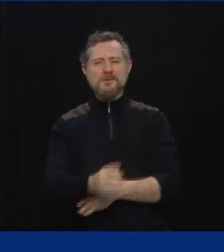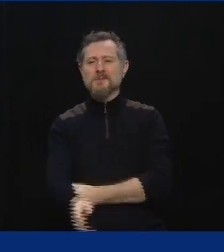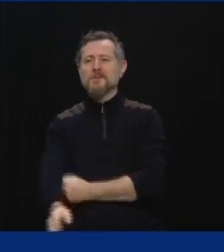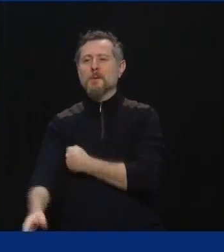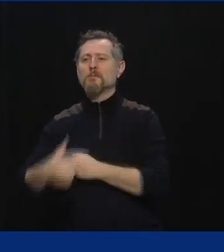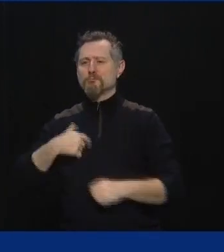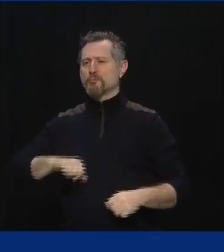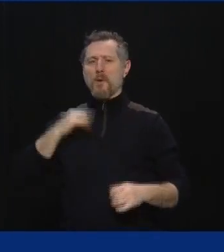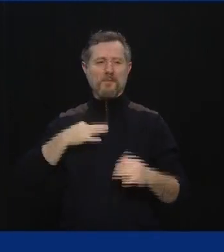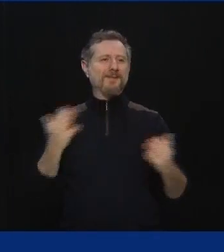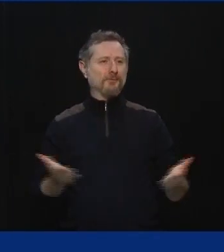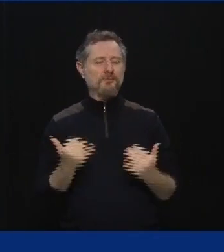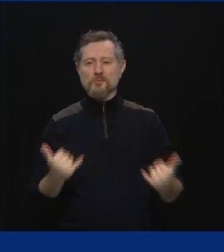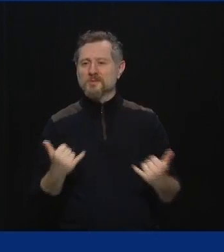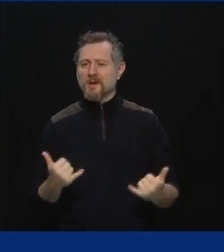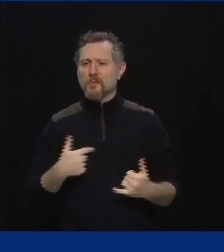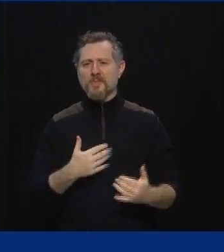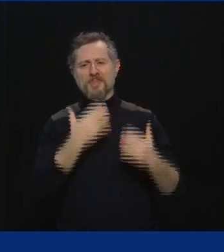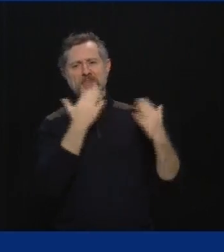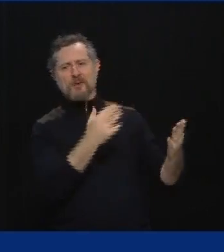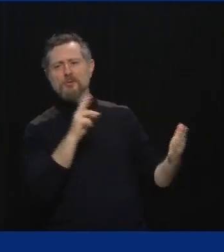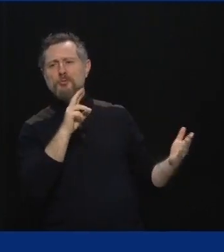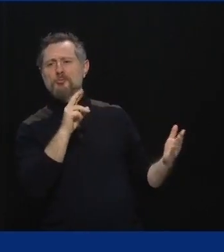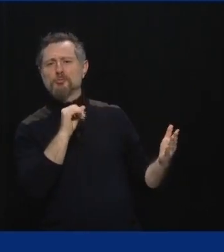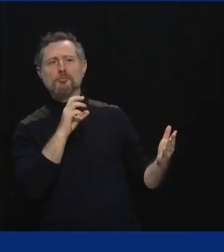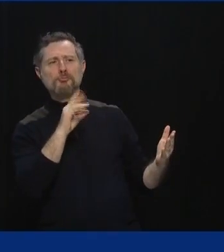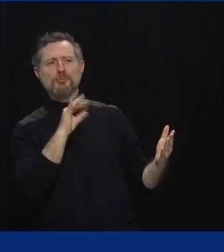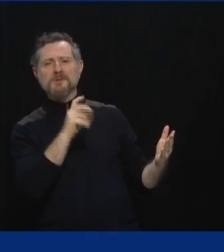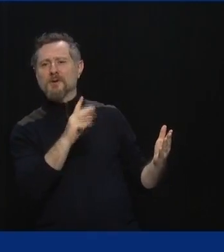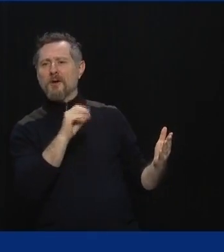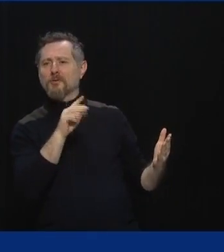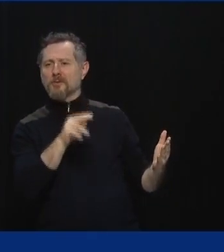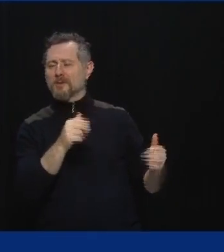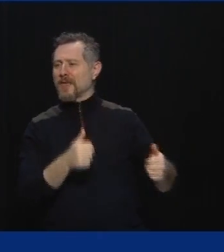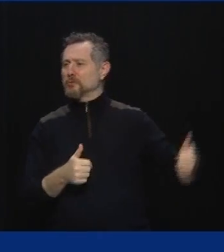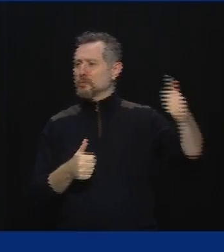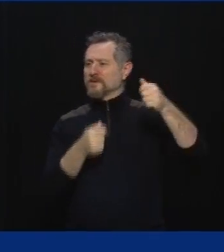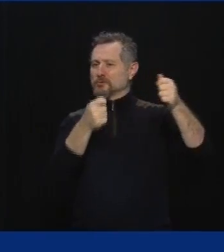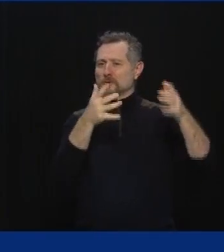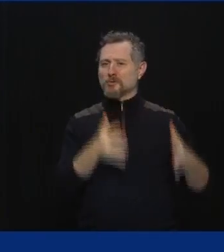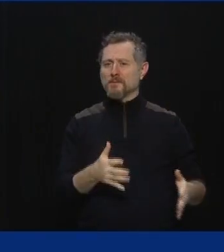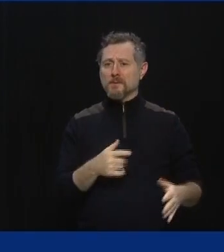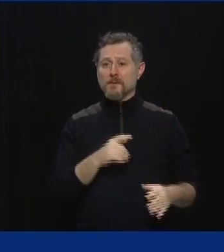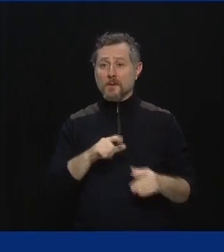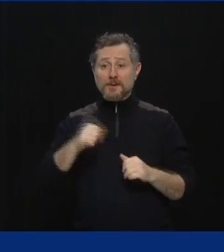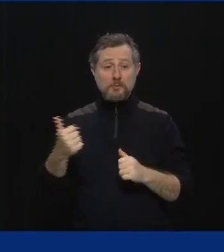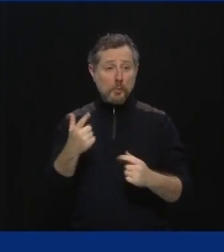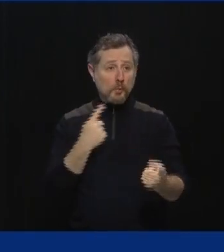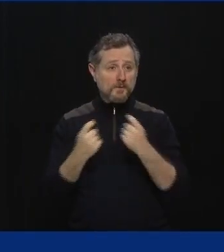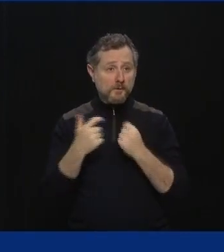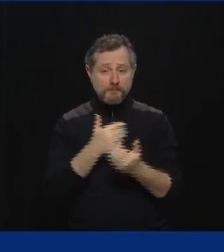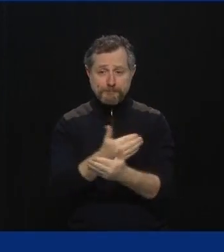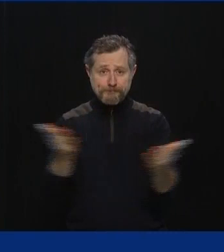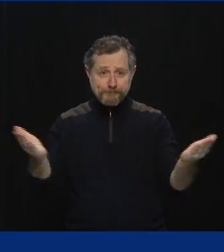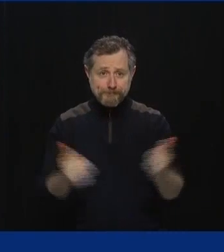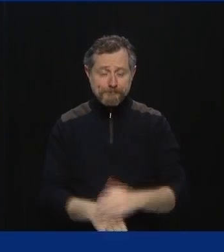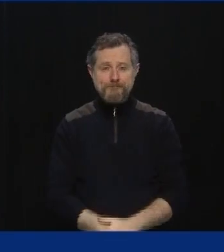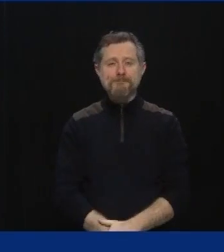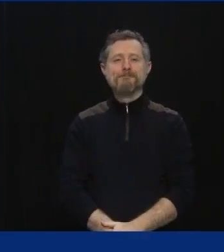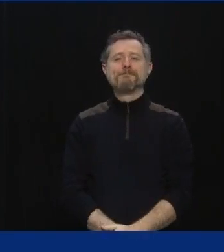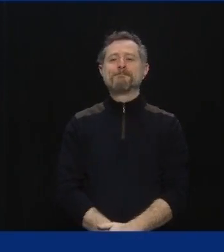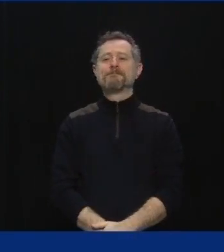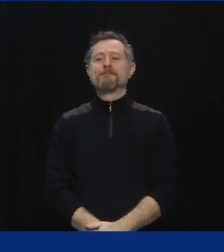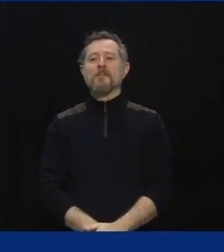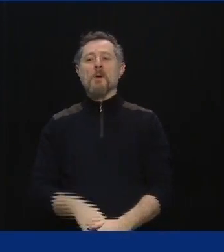this today and thank again, once again, Rick Cotton, our executive director. And at that point, I'll be happy to take some questions.